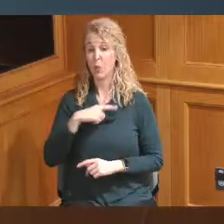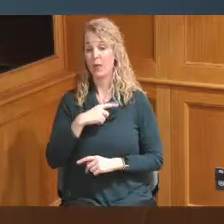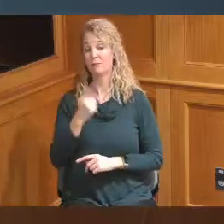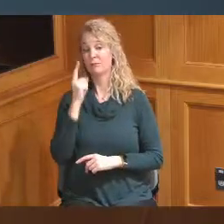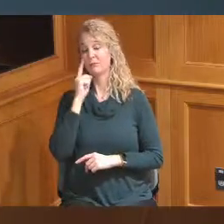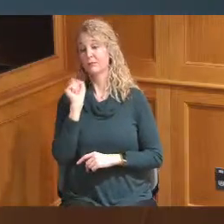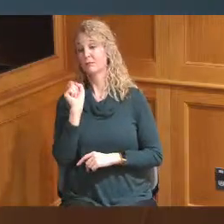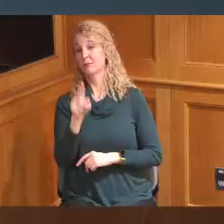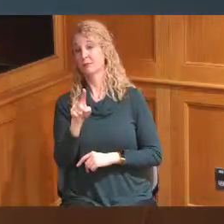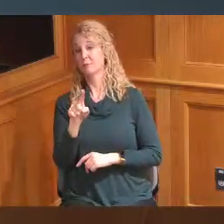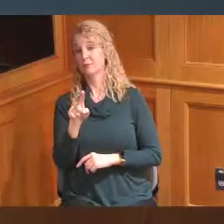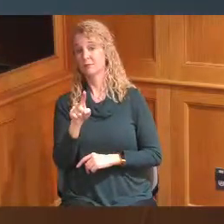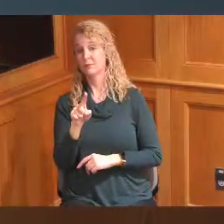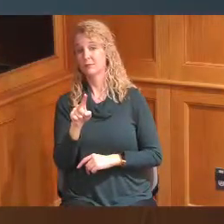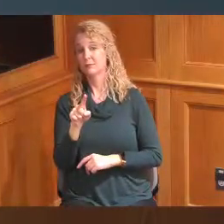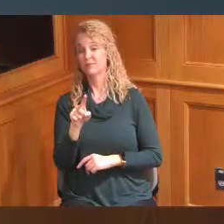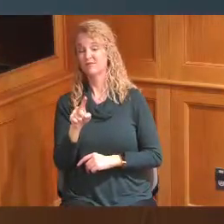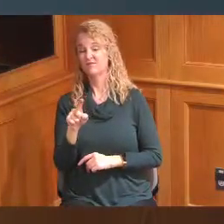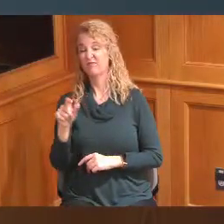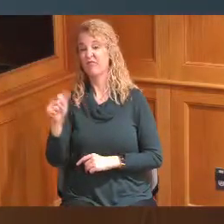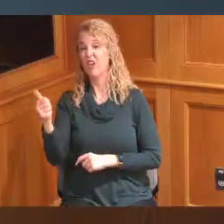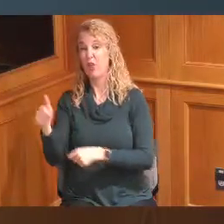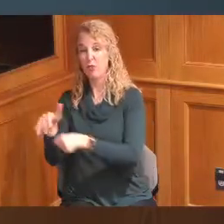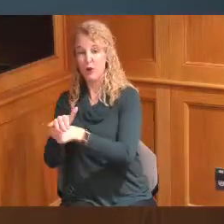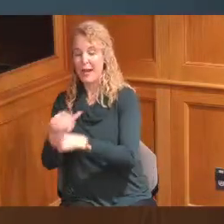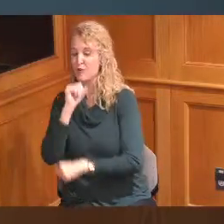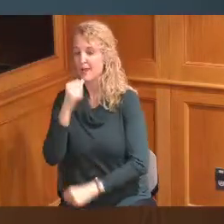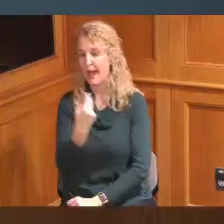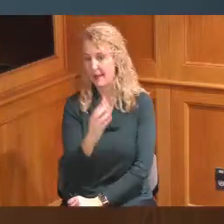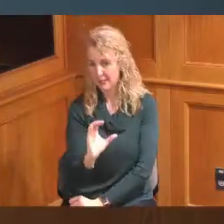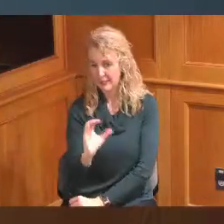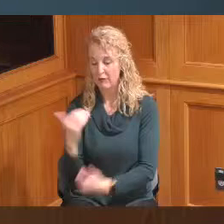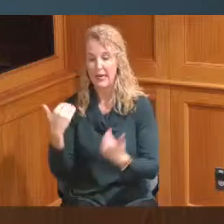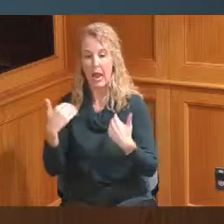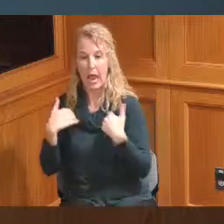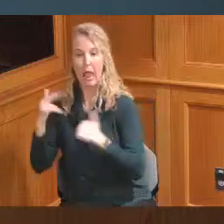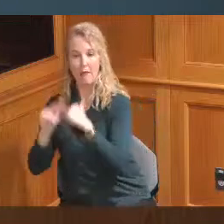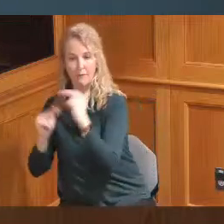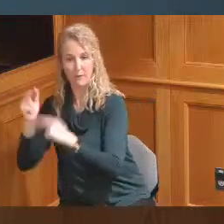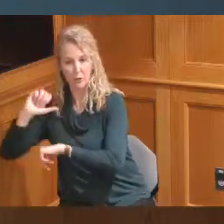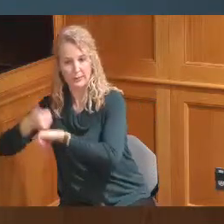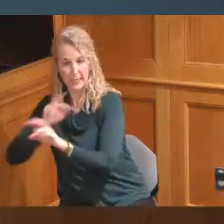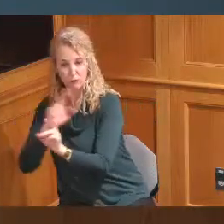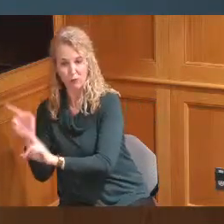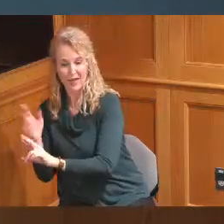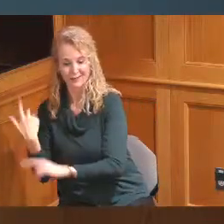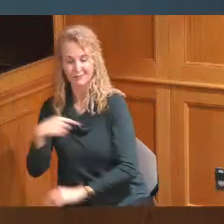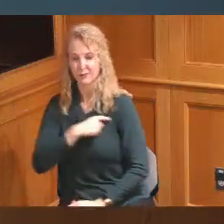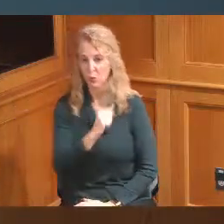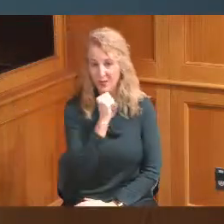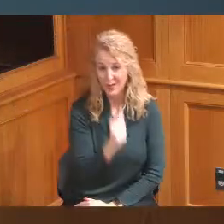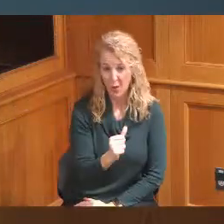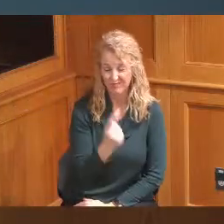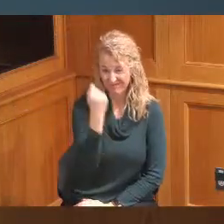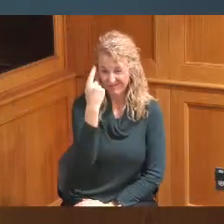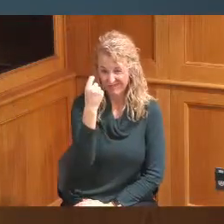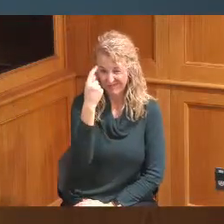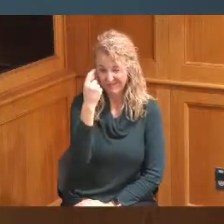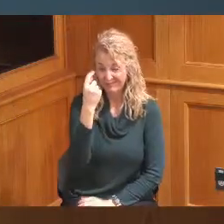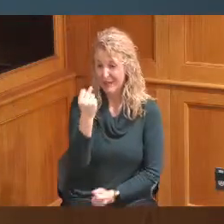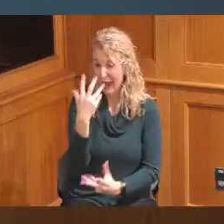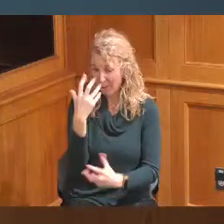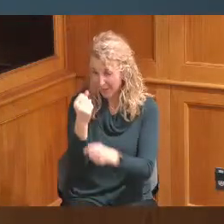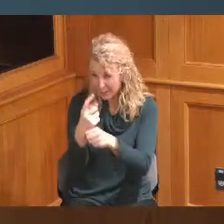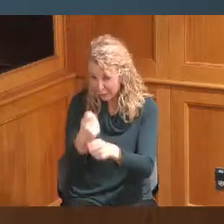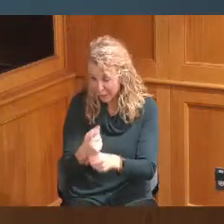there's facilities outside of Hamilton County, and those are dollars we're missing out on. But it's a $92 billion industry